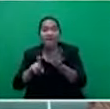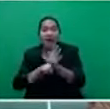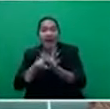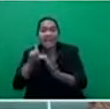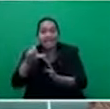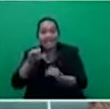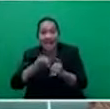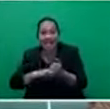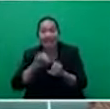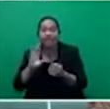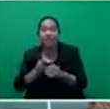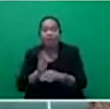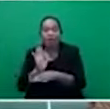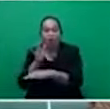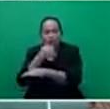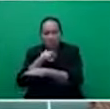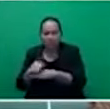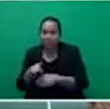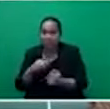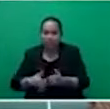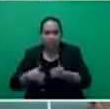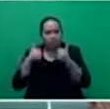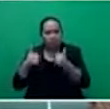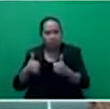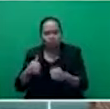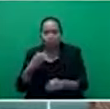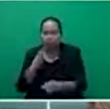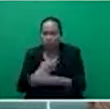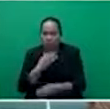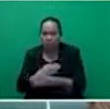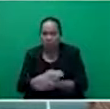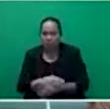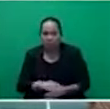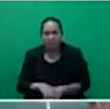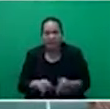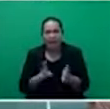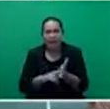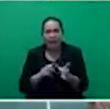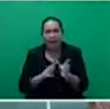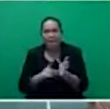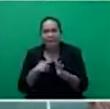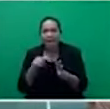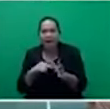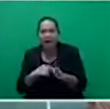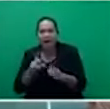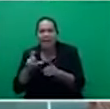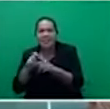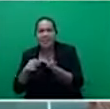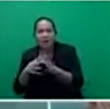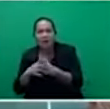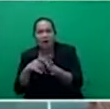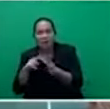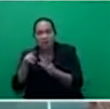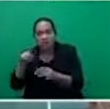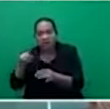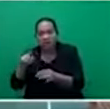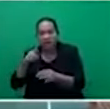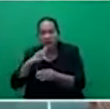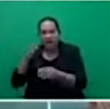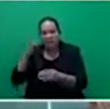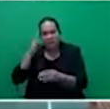he's an expatriate, but damn good one too, doing a good job. Nemea Dawai, Head of Treasury from Ministry of